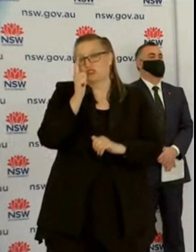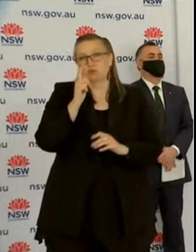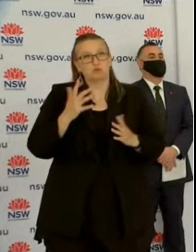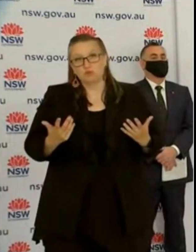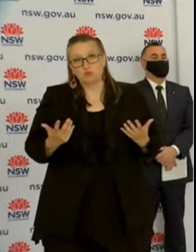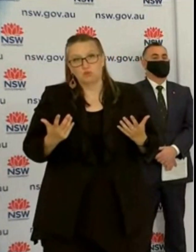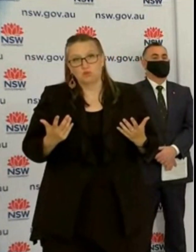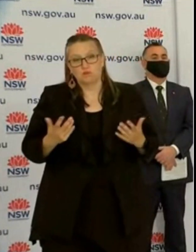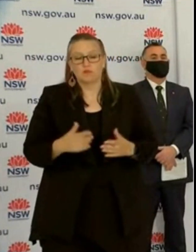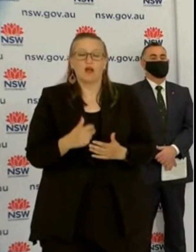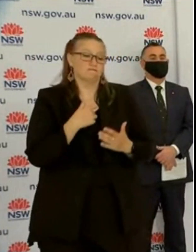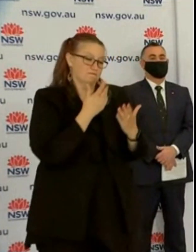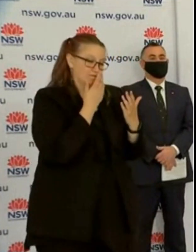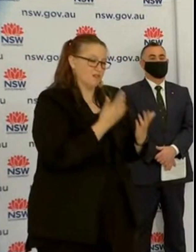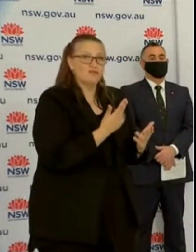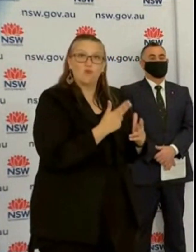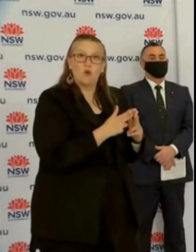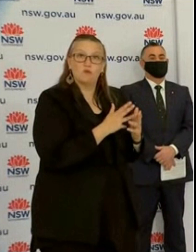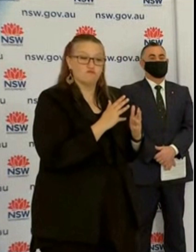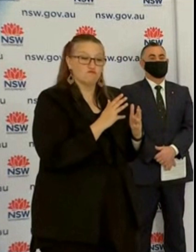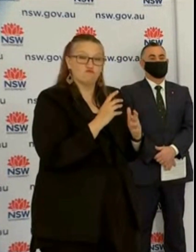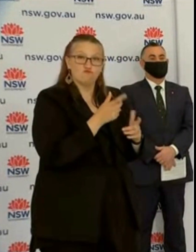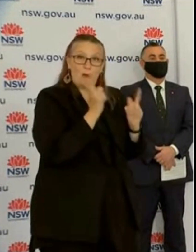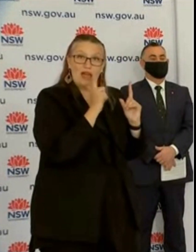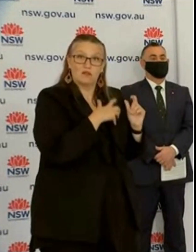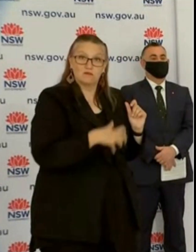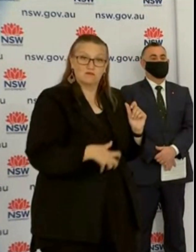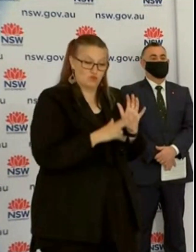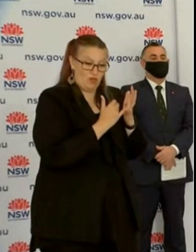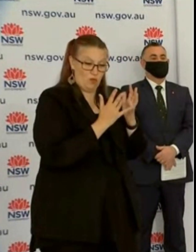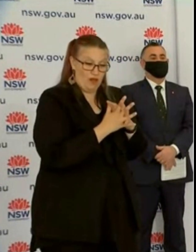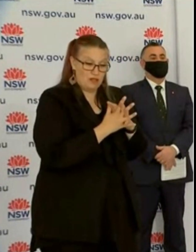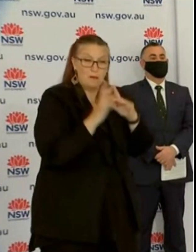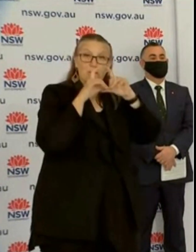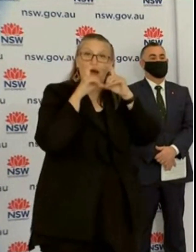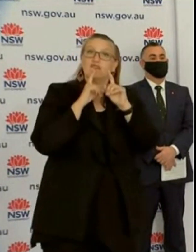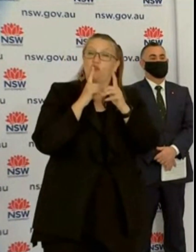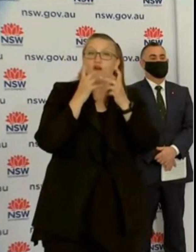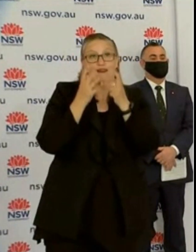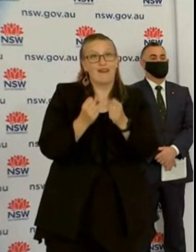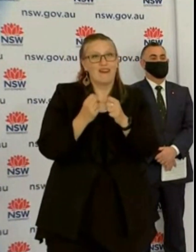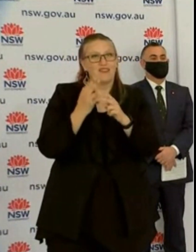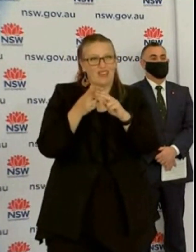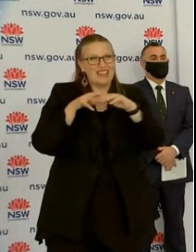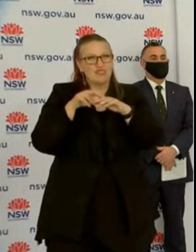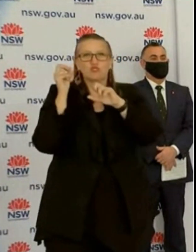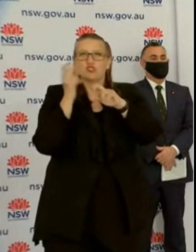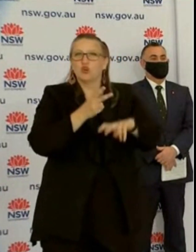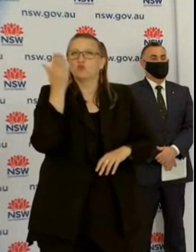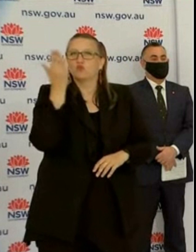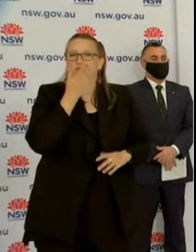I defer to the Premier as well, but I know that advice is in the return to school plan, and certainly from age 12 and